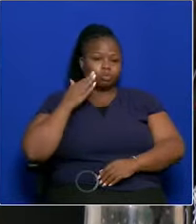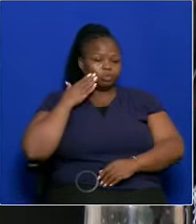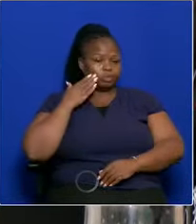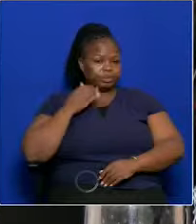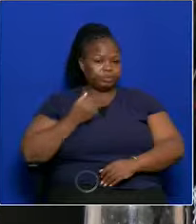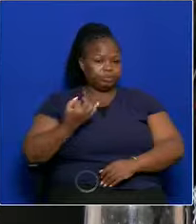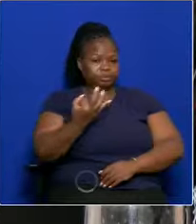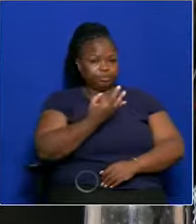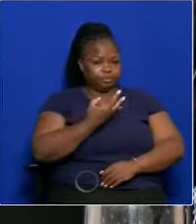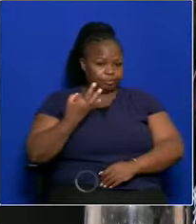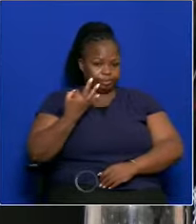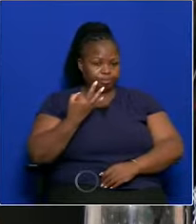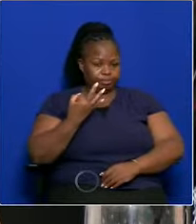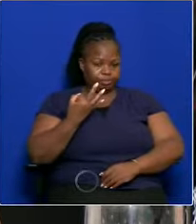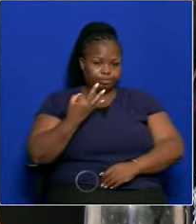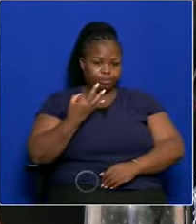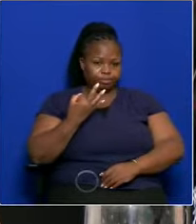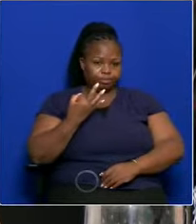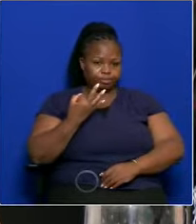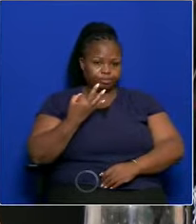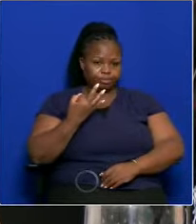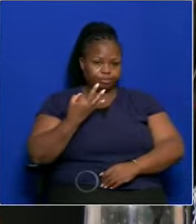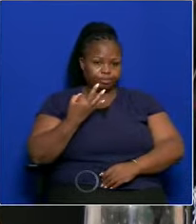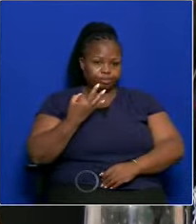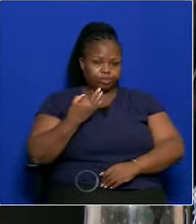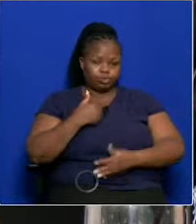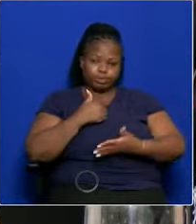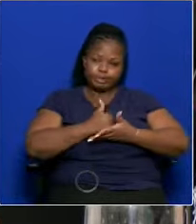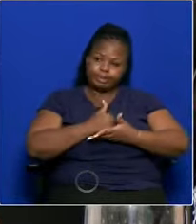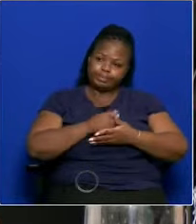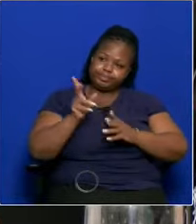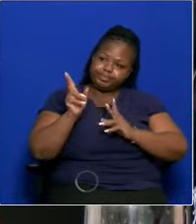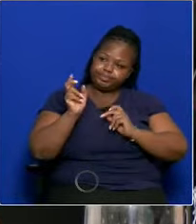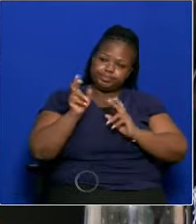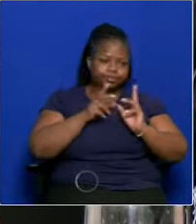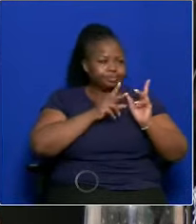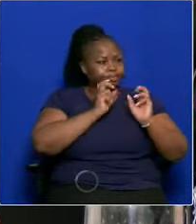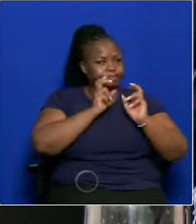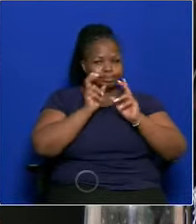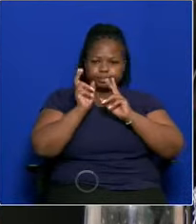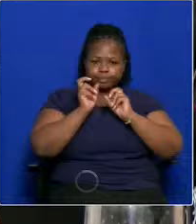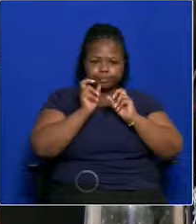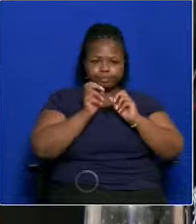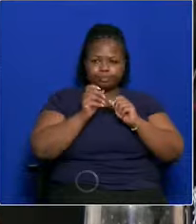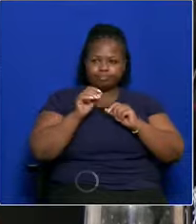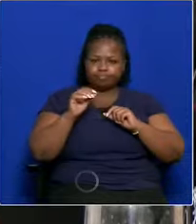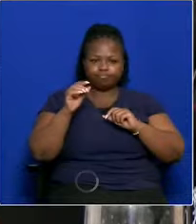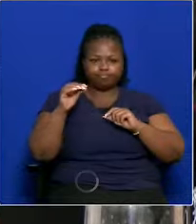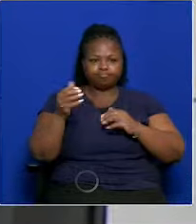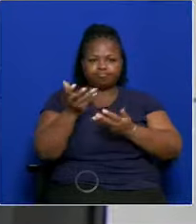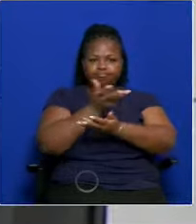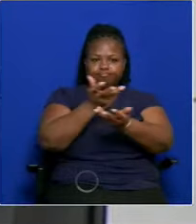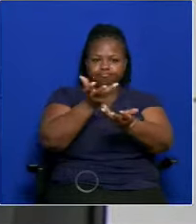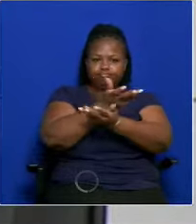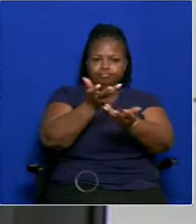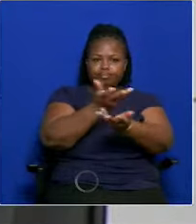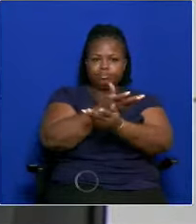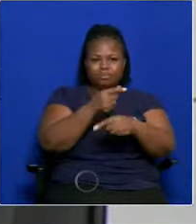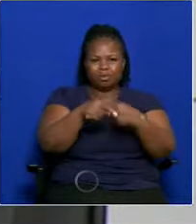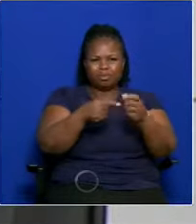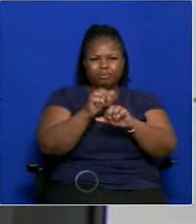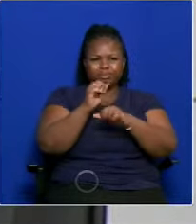would listen to them talk about their work, and sometimes there'd be general talk about other